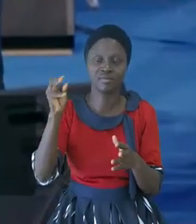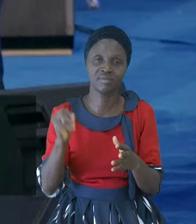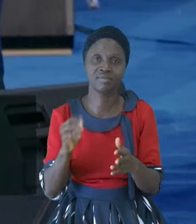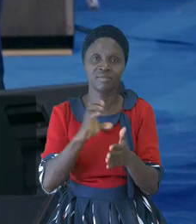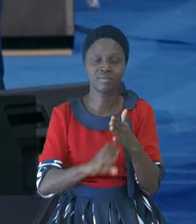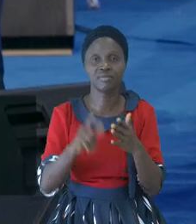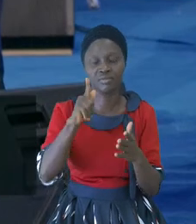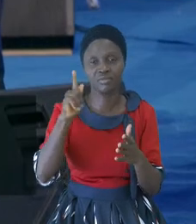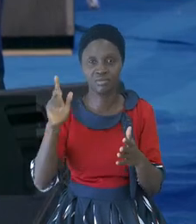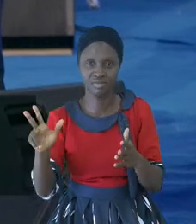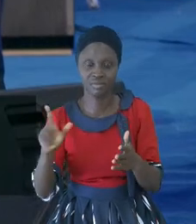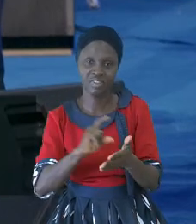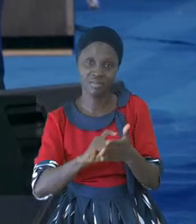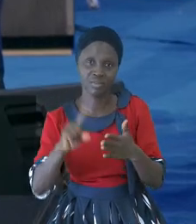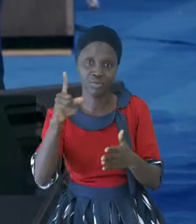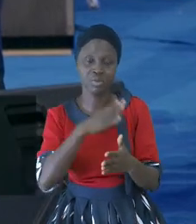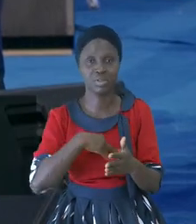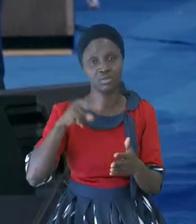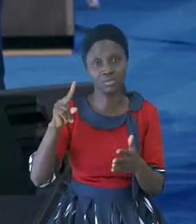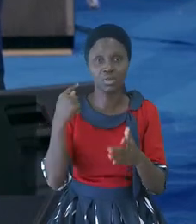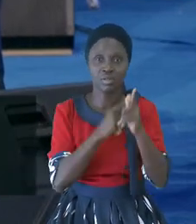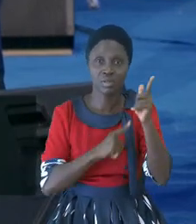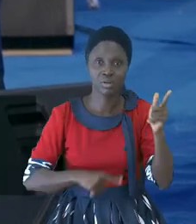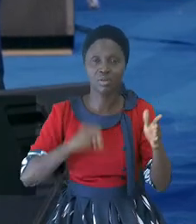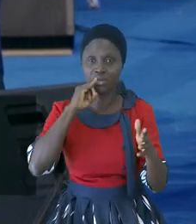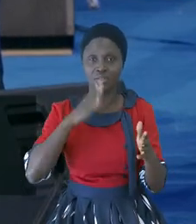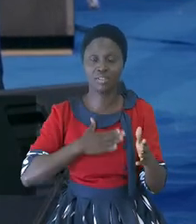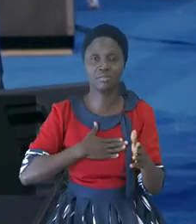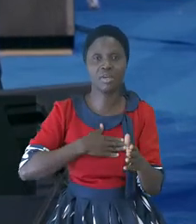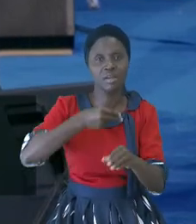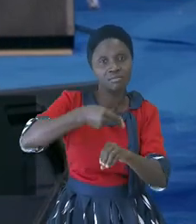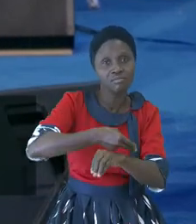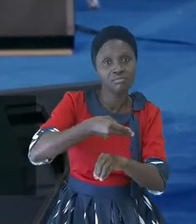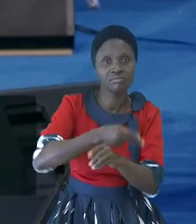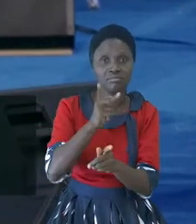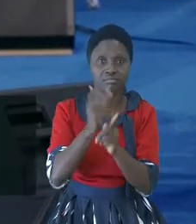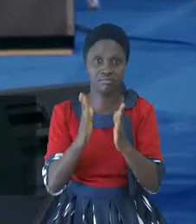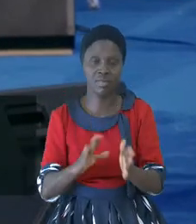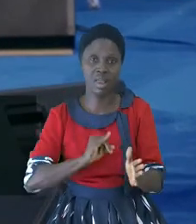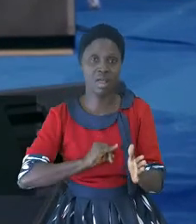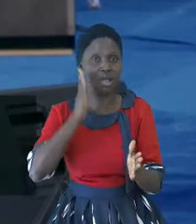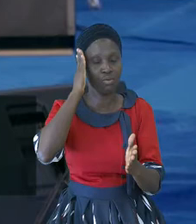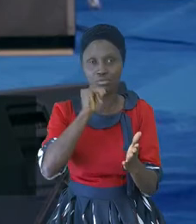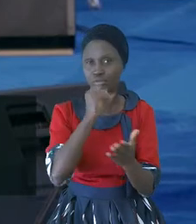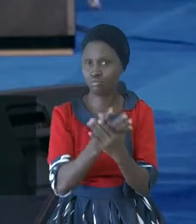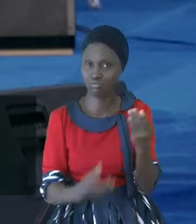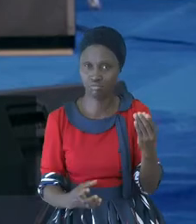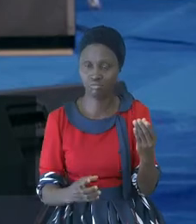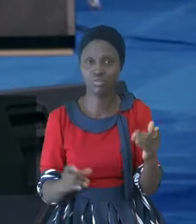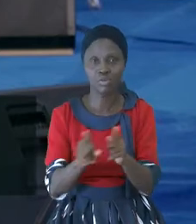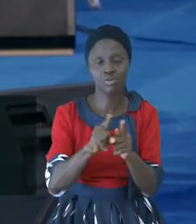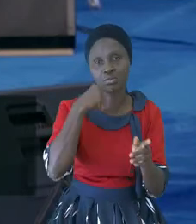Lord is my shepherd, I shall not want. And then he tells us, he says,